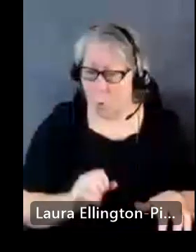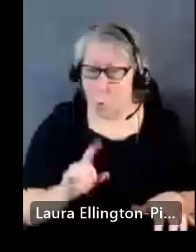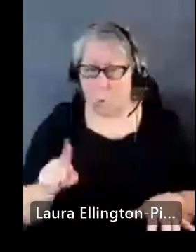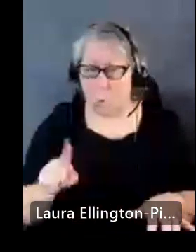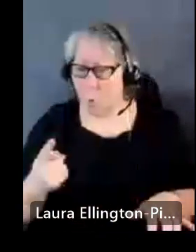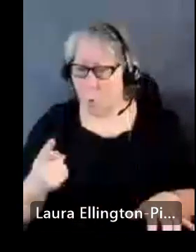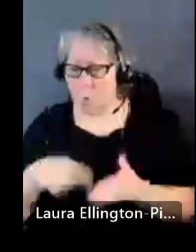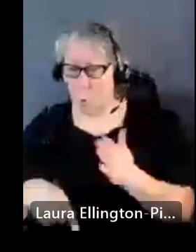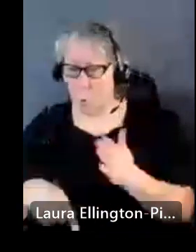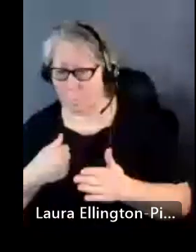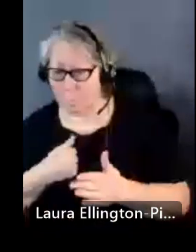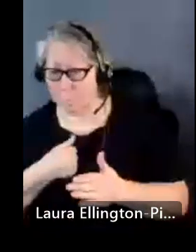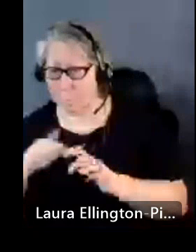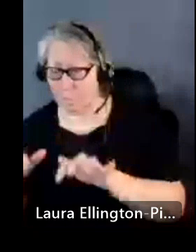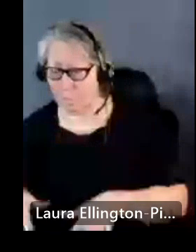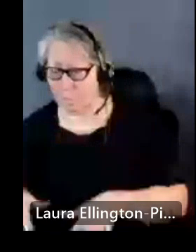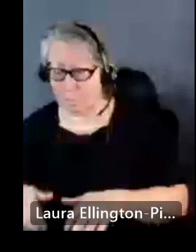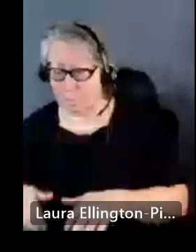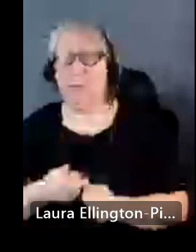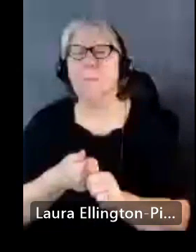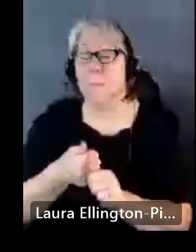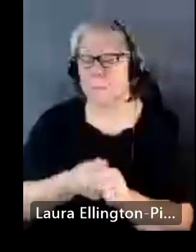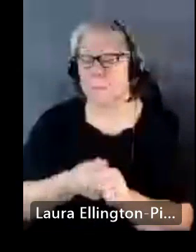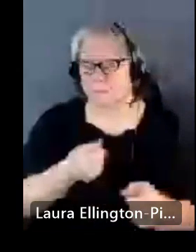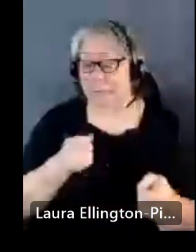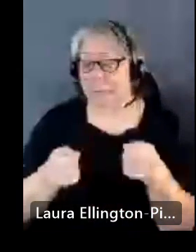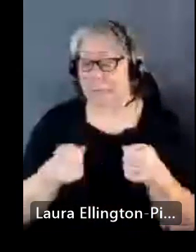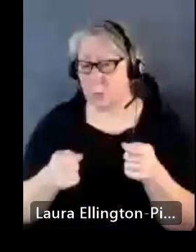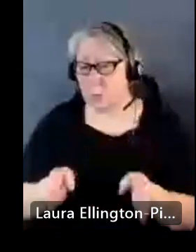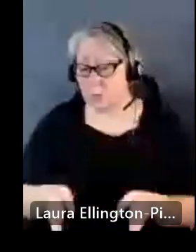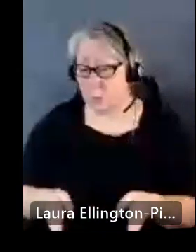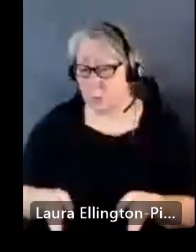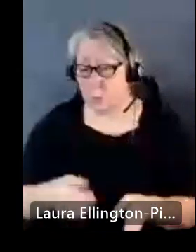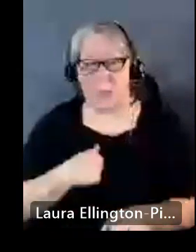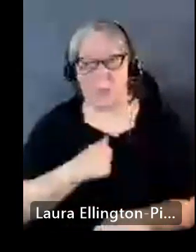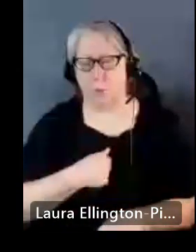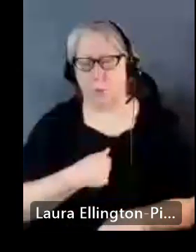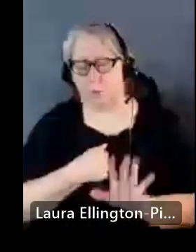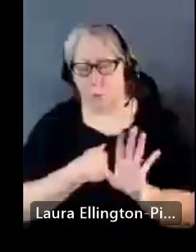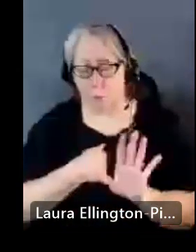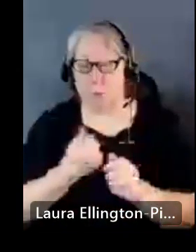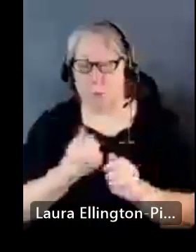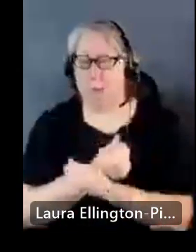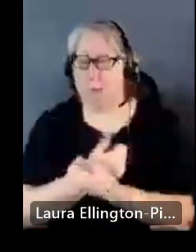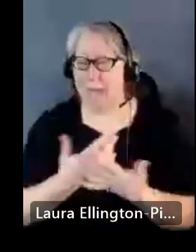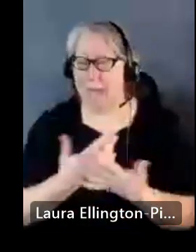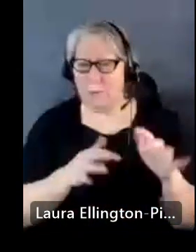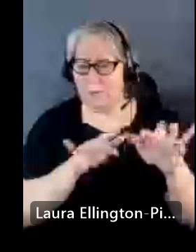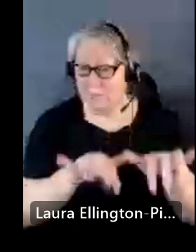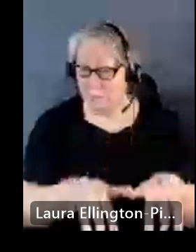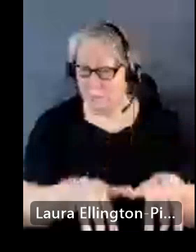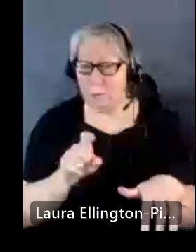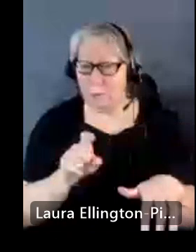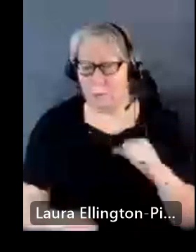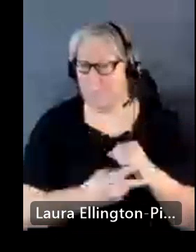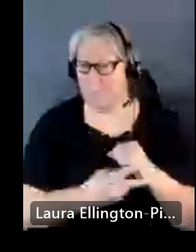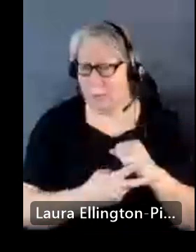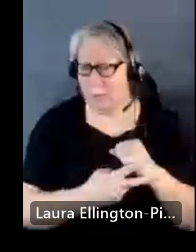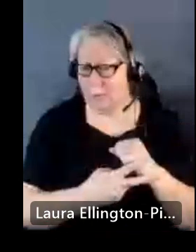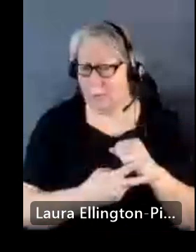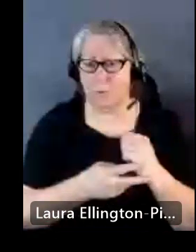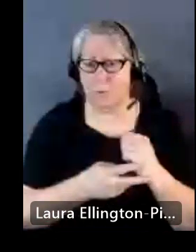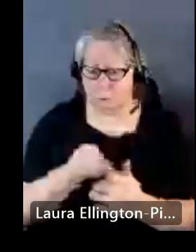each manager should, everything that's entered should be saved, right? So if you submit it to your